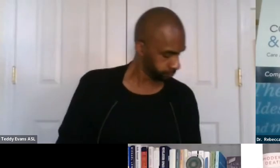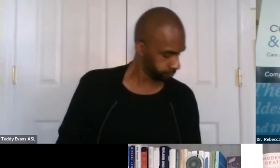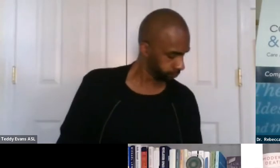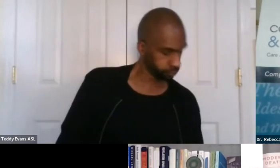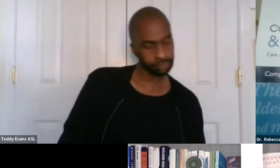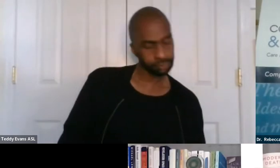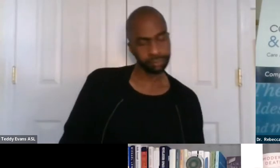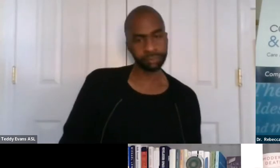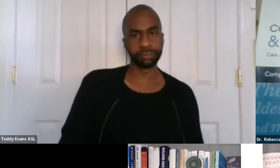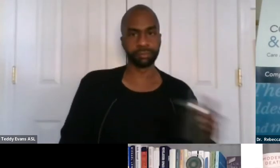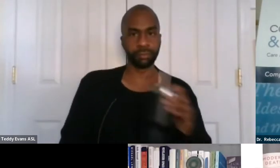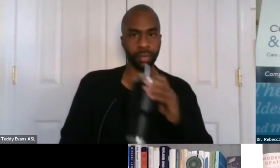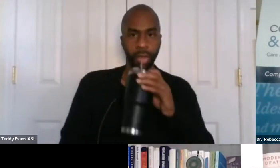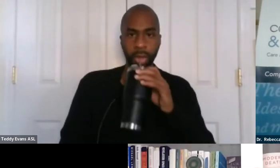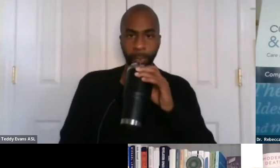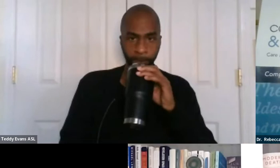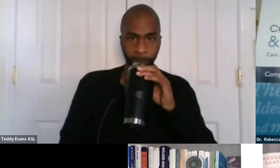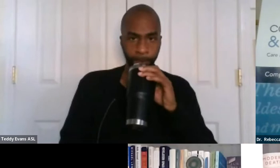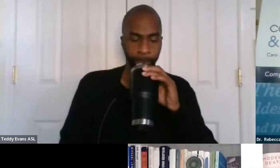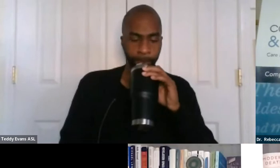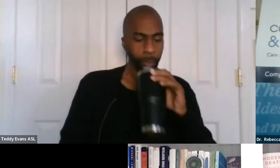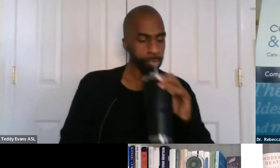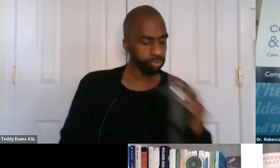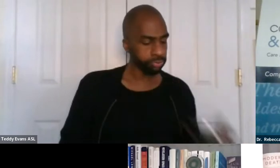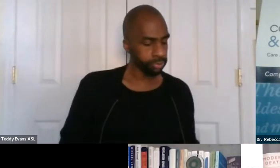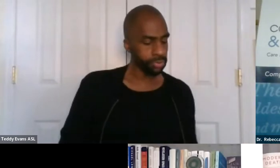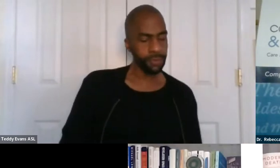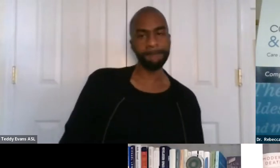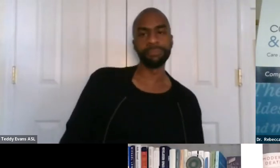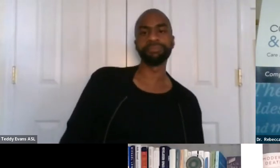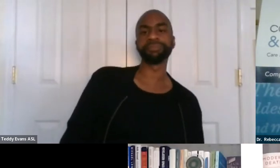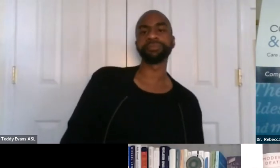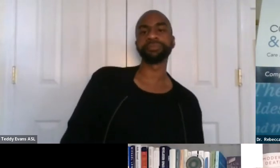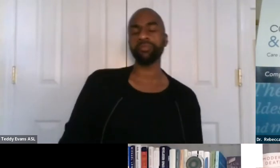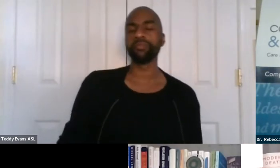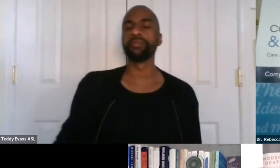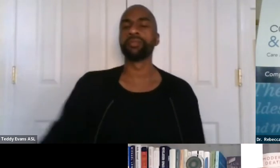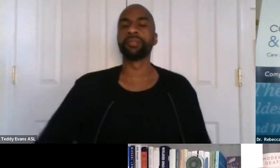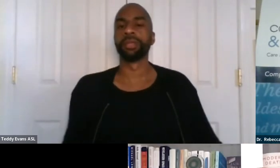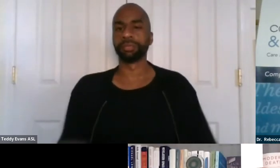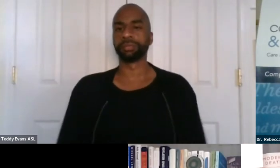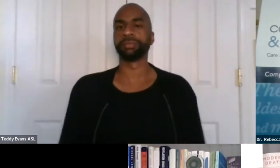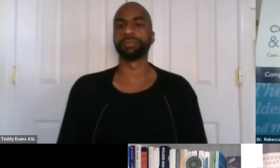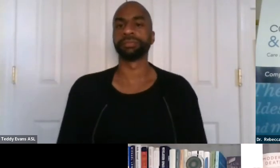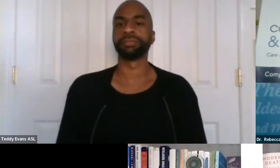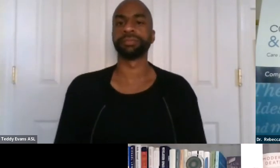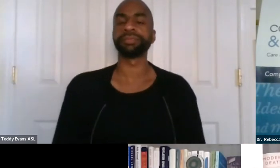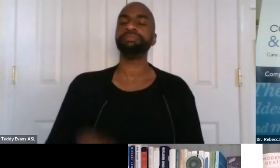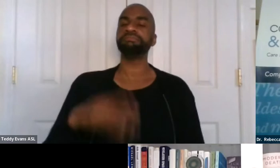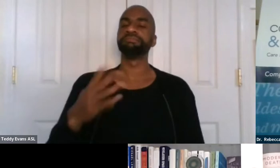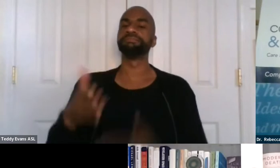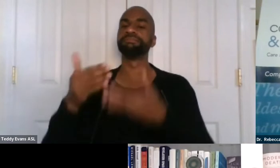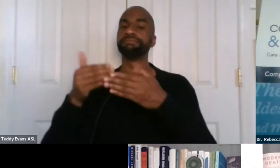Sorry, this is a great segue to jumping forward to chapter six of your